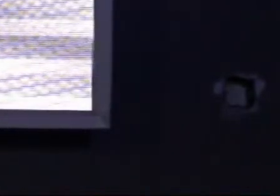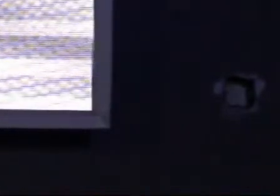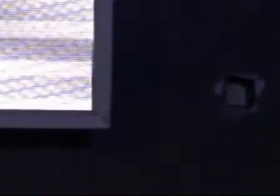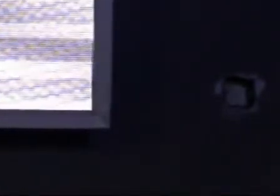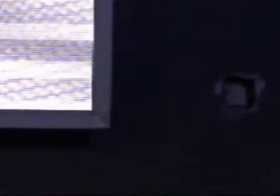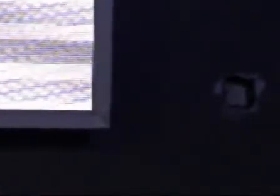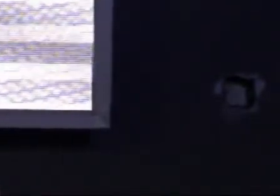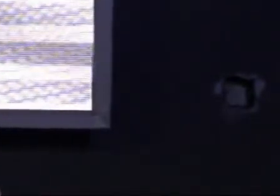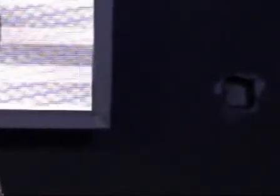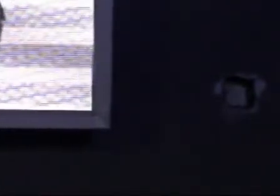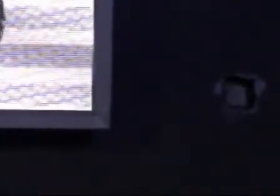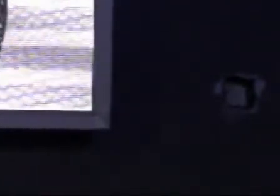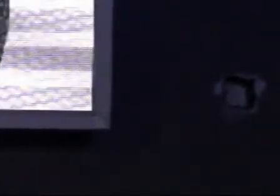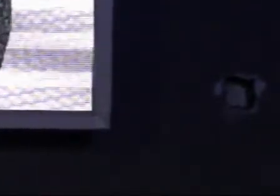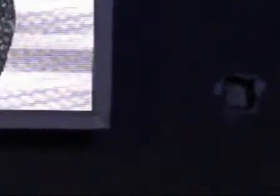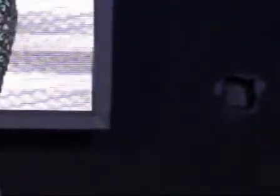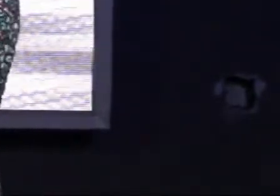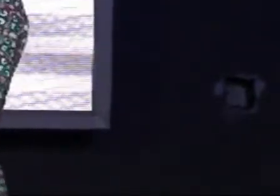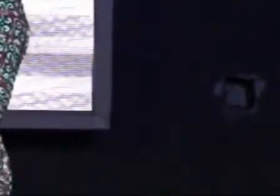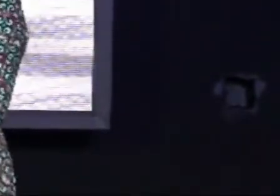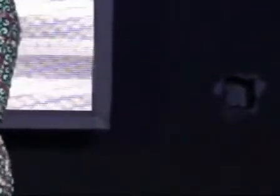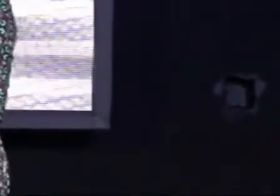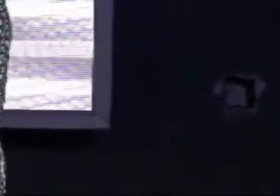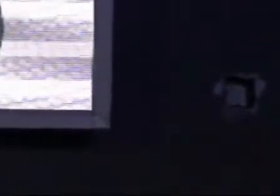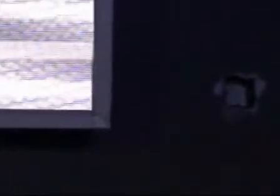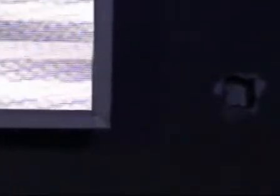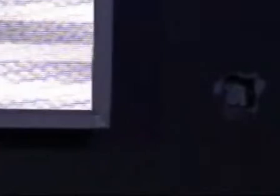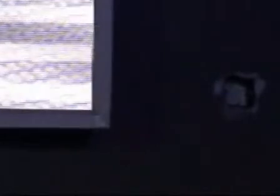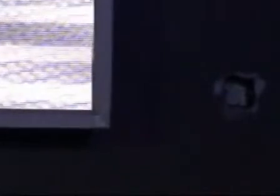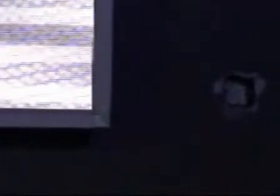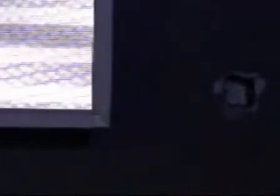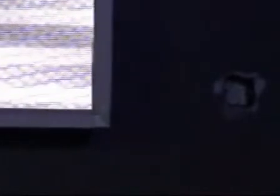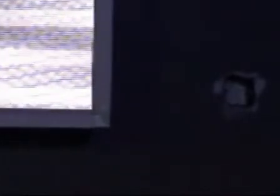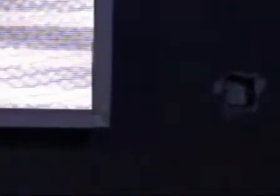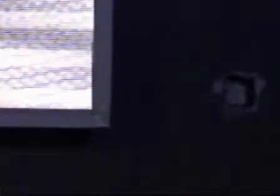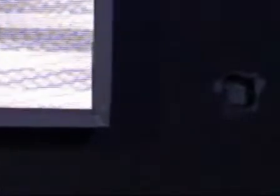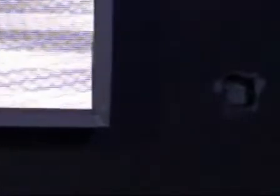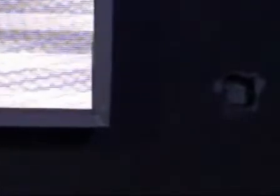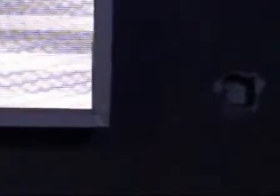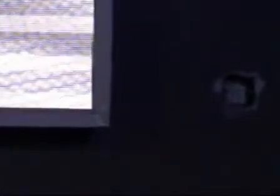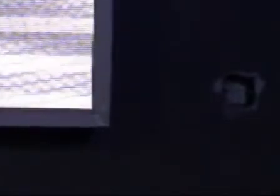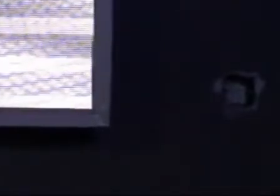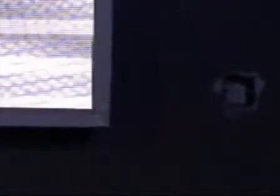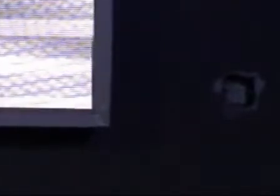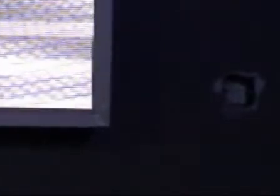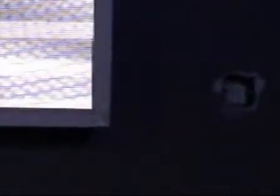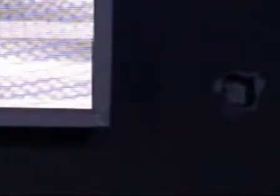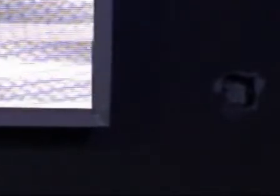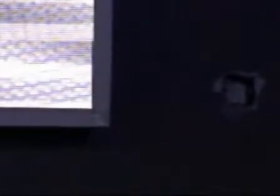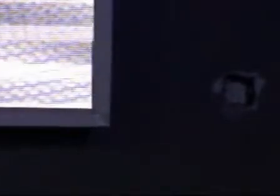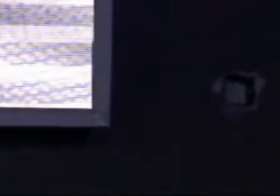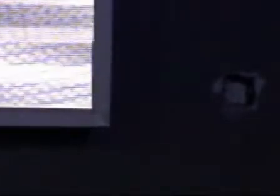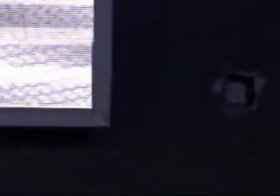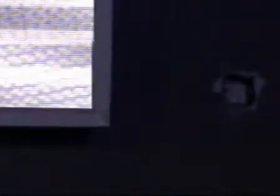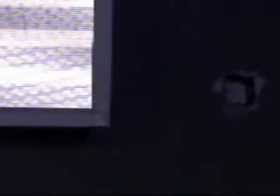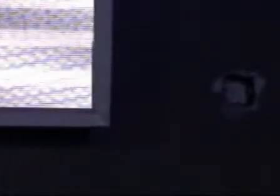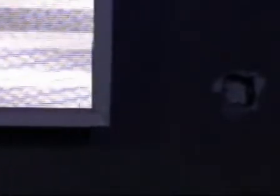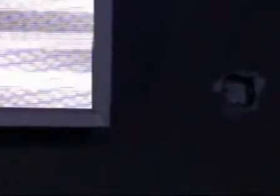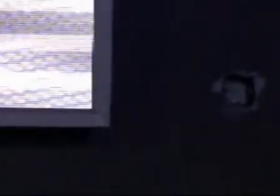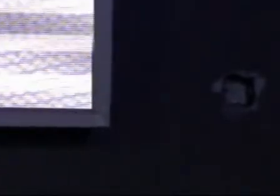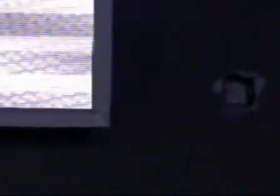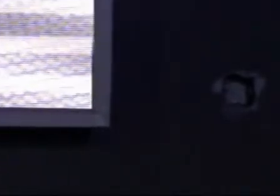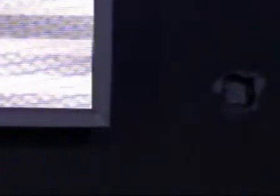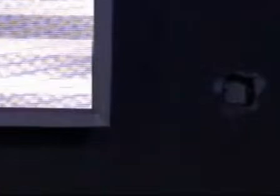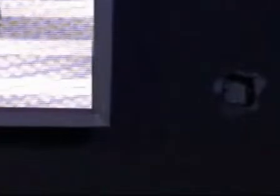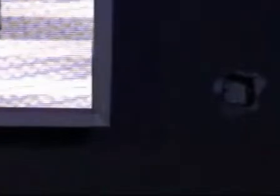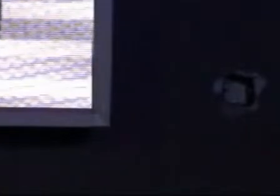of industry. So this is something that we're working at the policy level with our Ministry of Education and all the